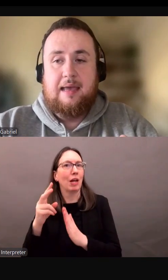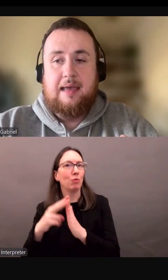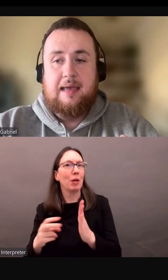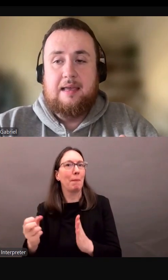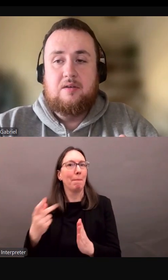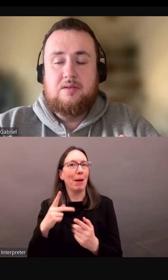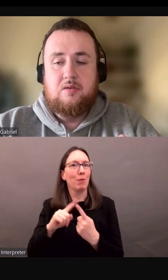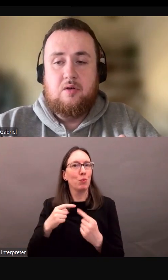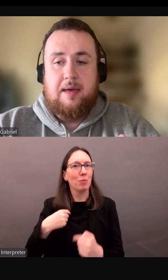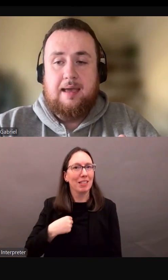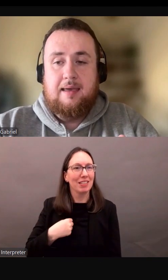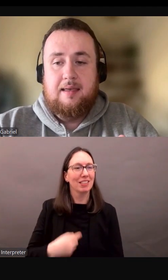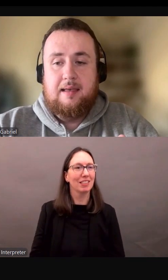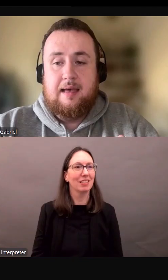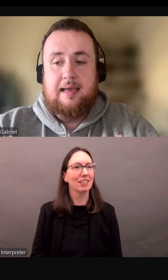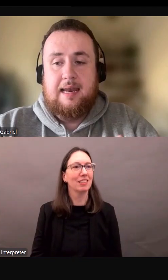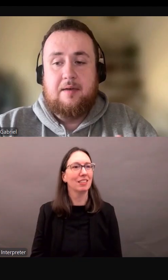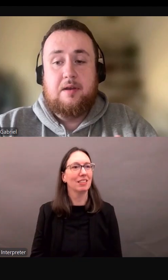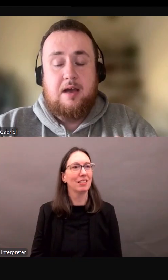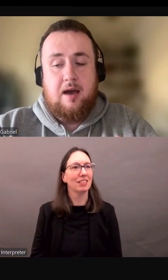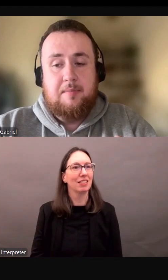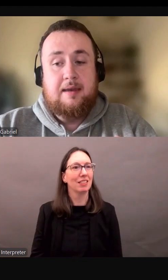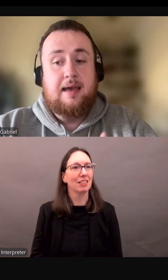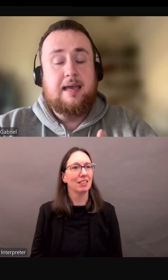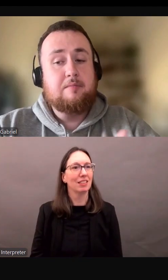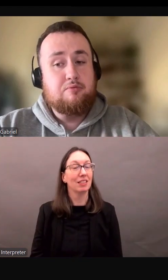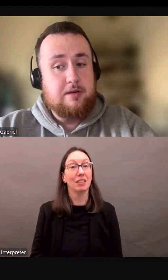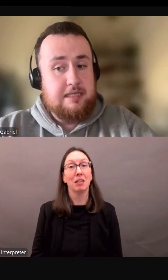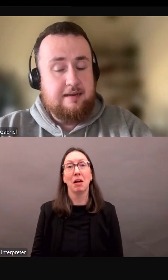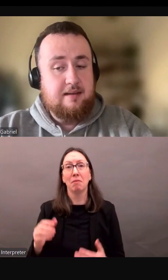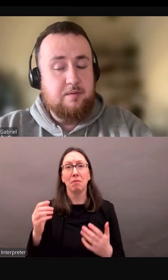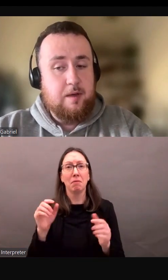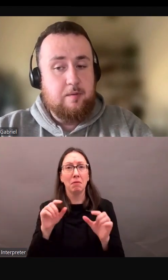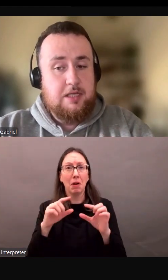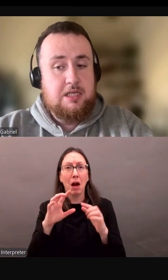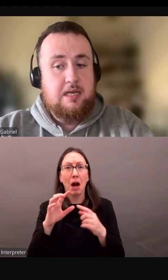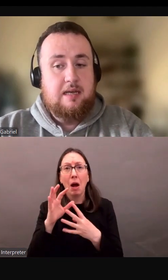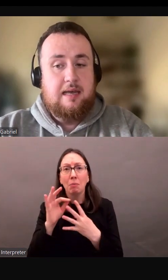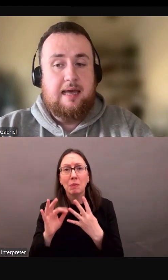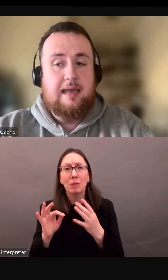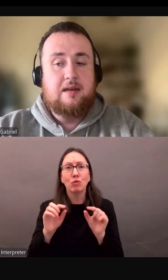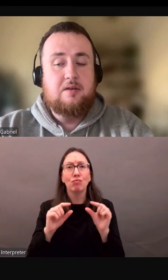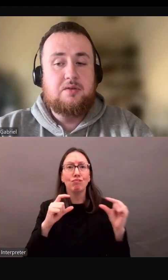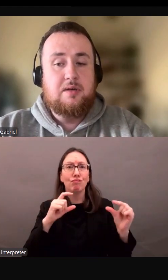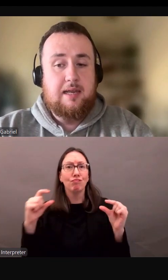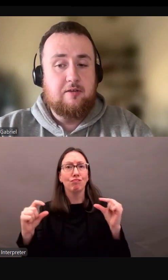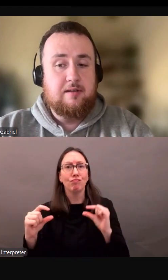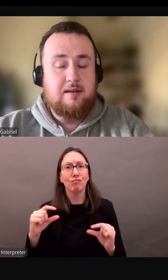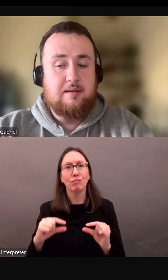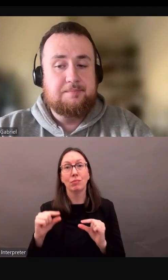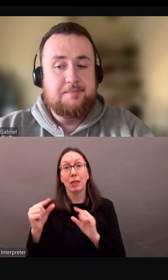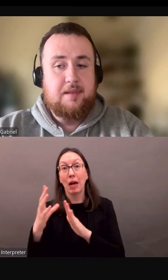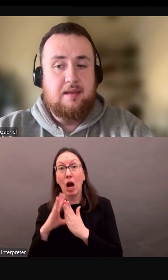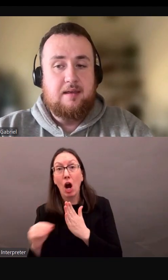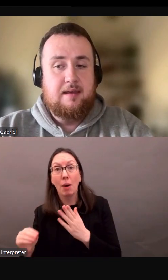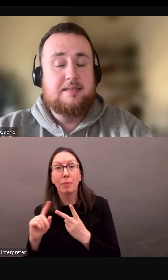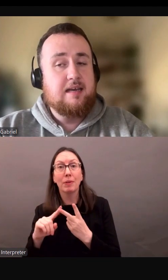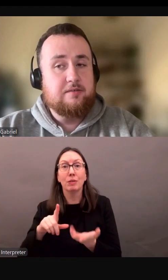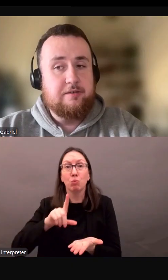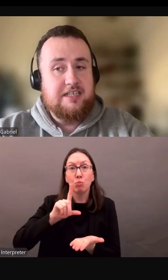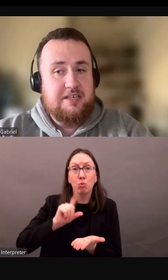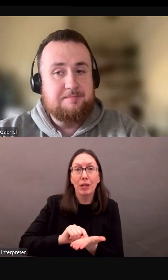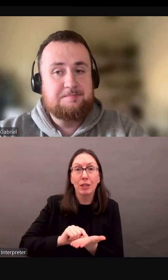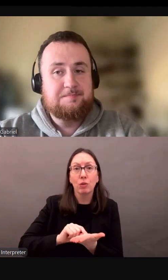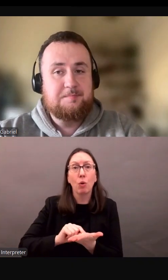And I can also go back. I can have it copied. I can print it if I wish. And I can also clear it and start